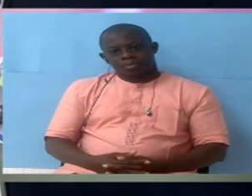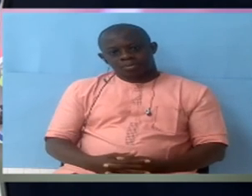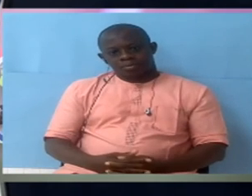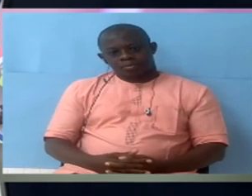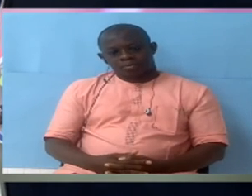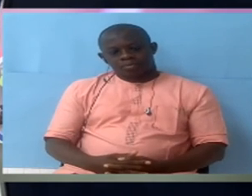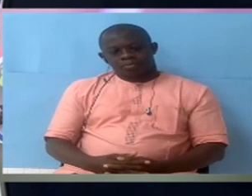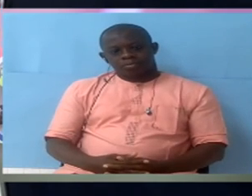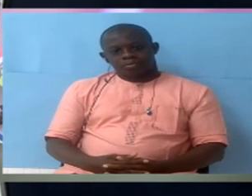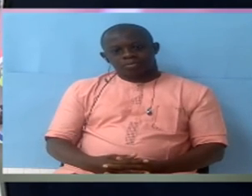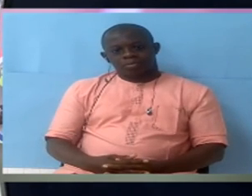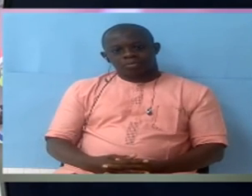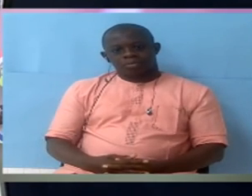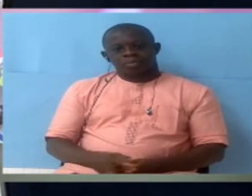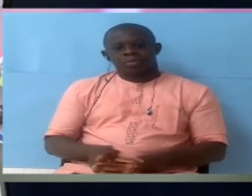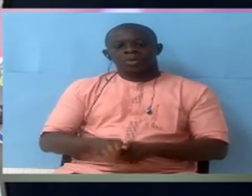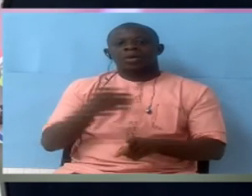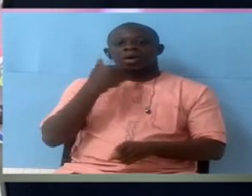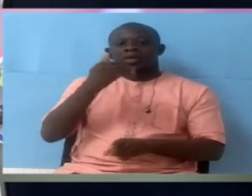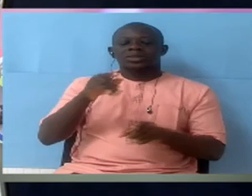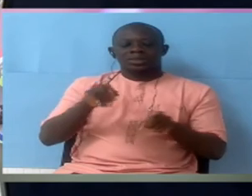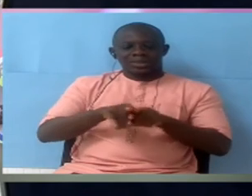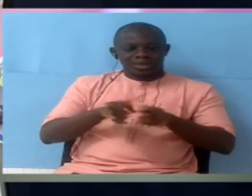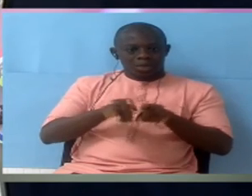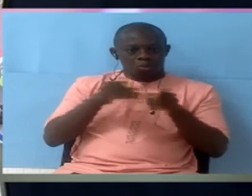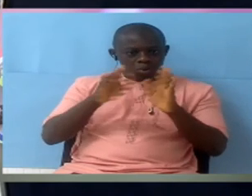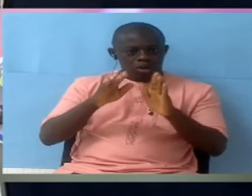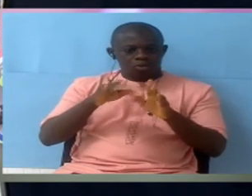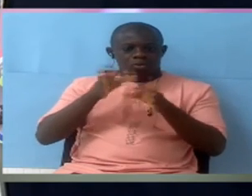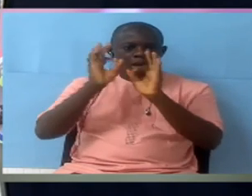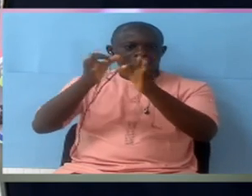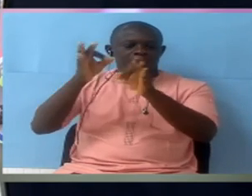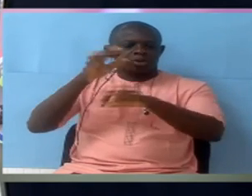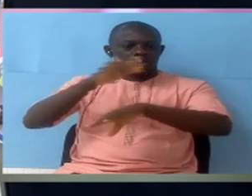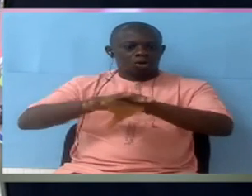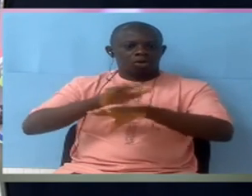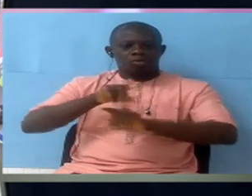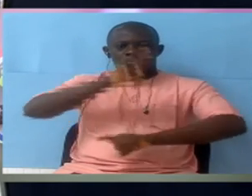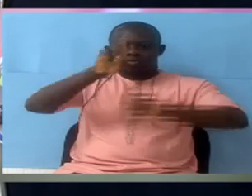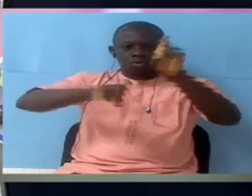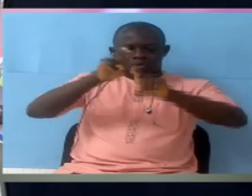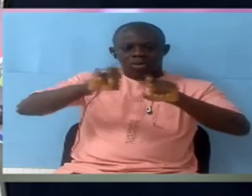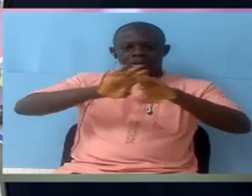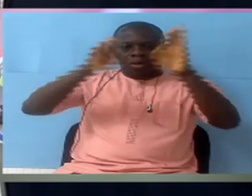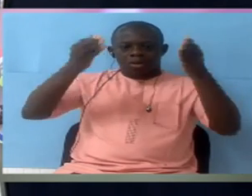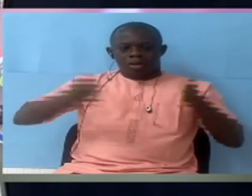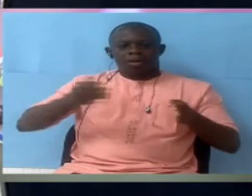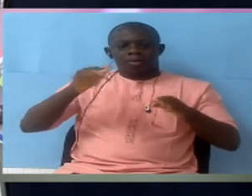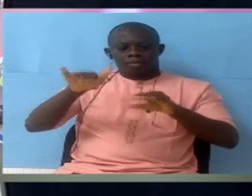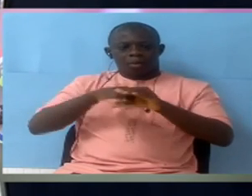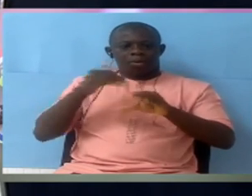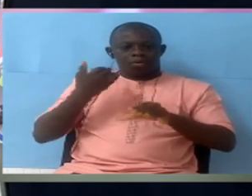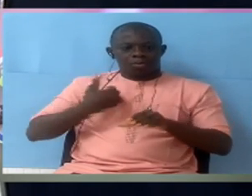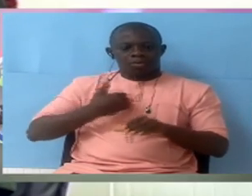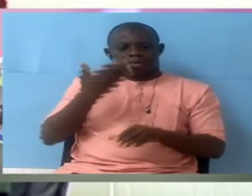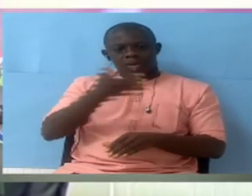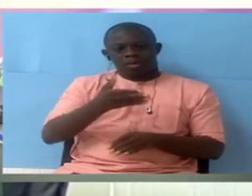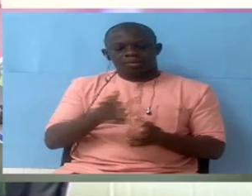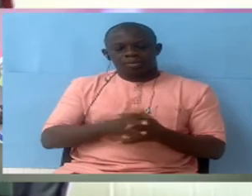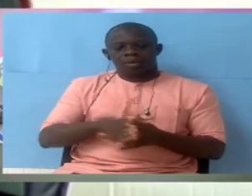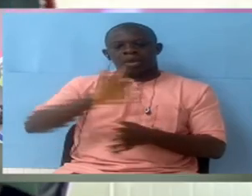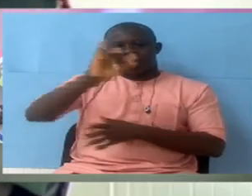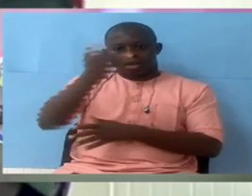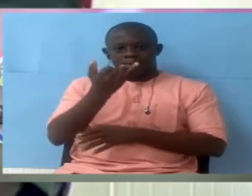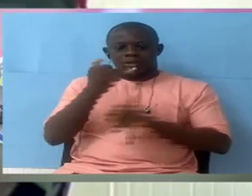fan ak ben. Was that the rundown you gave before the panel? Ndax lolu be xibar bobu nga joxon panel bi fofu.